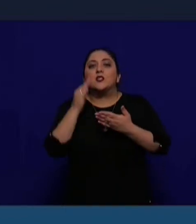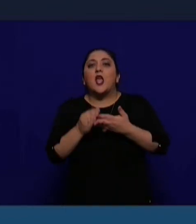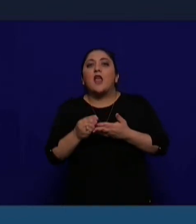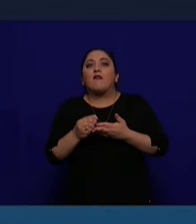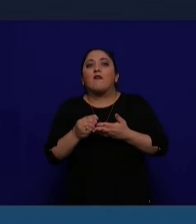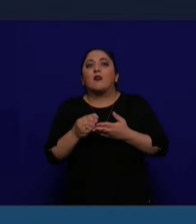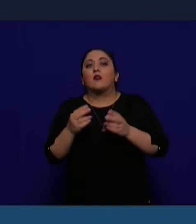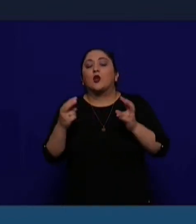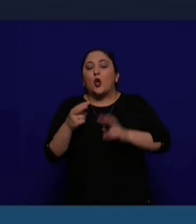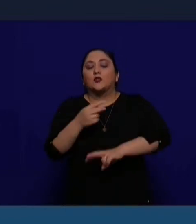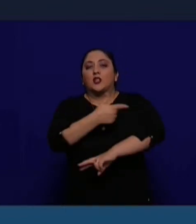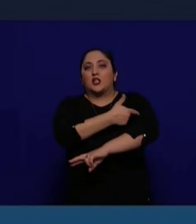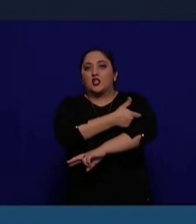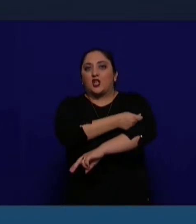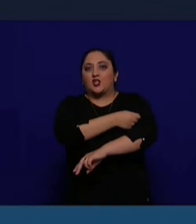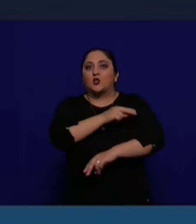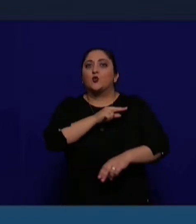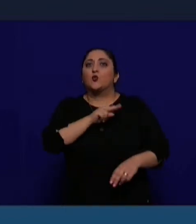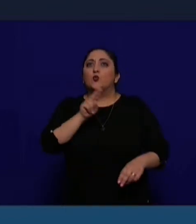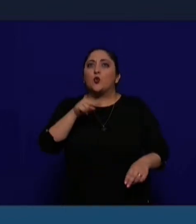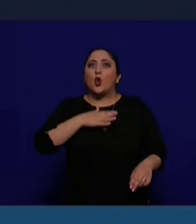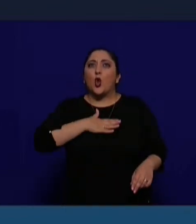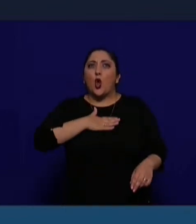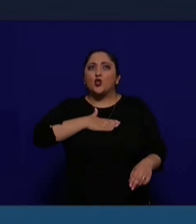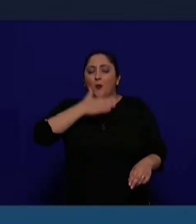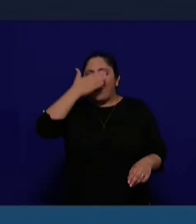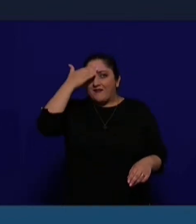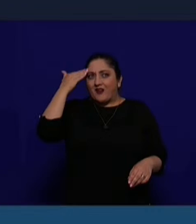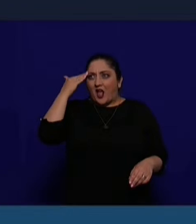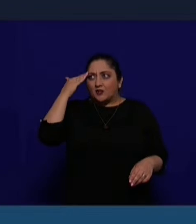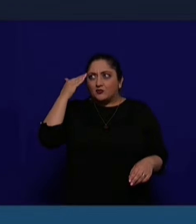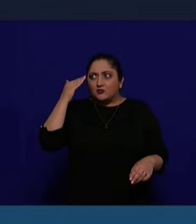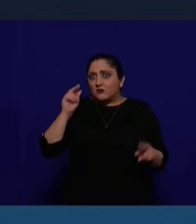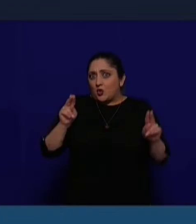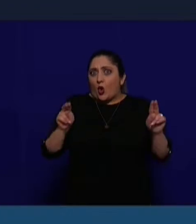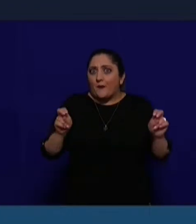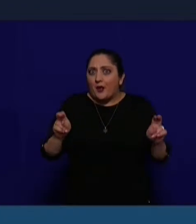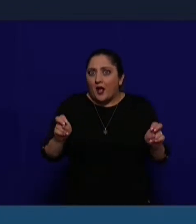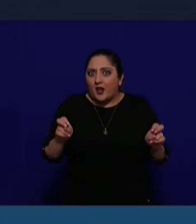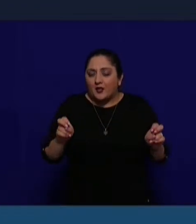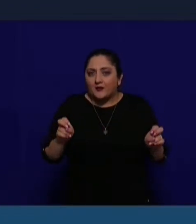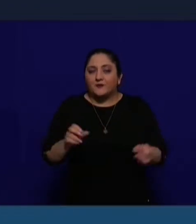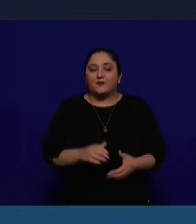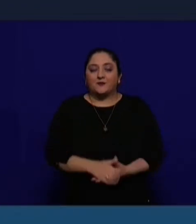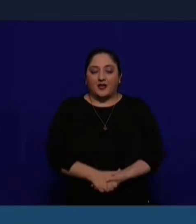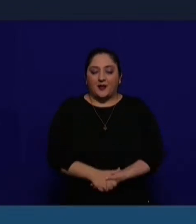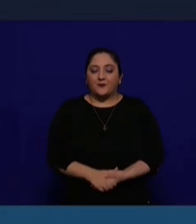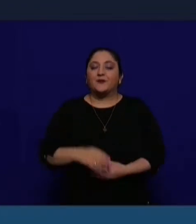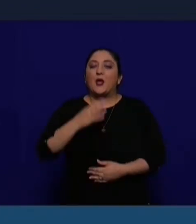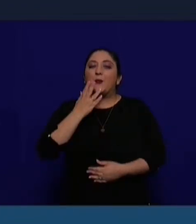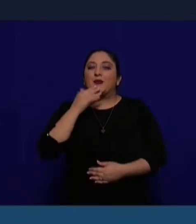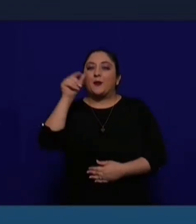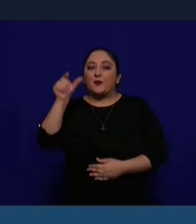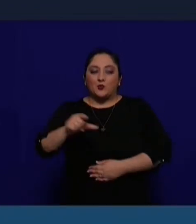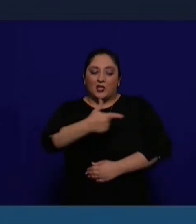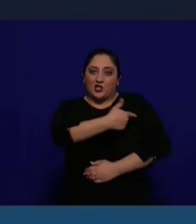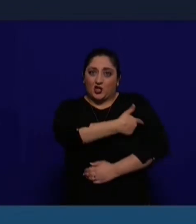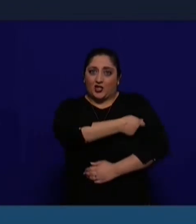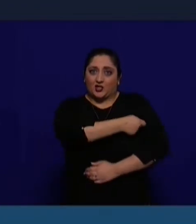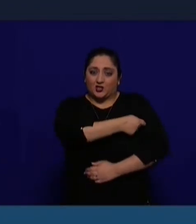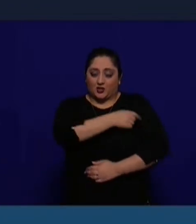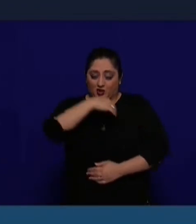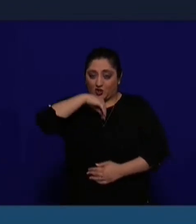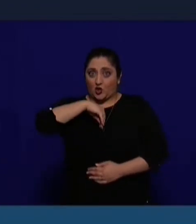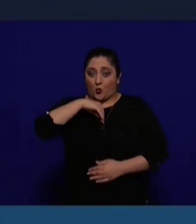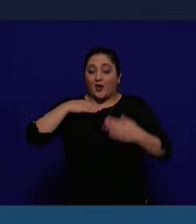jesperjenzaw huma normali u naturali? Grazzi. Tem ngħidu li meta persuna jieħu t-tilqima dan